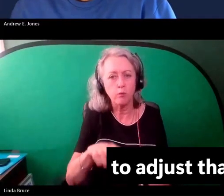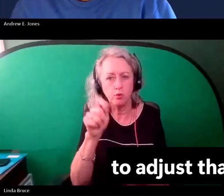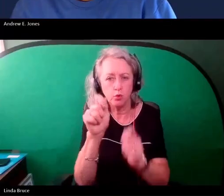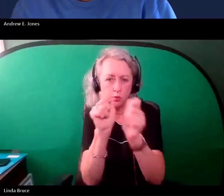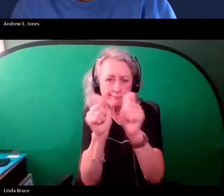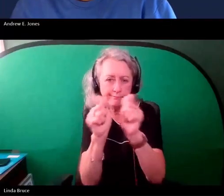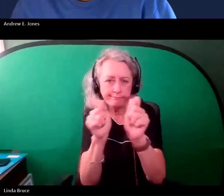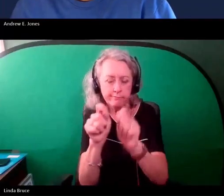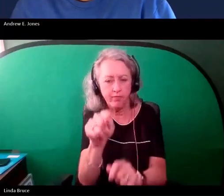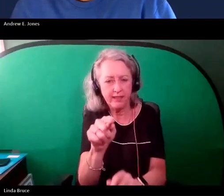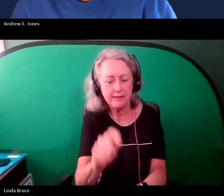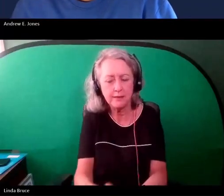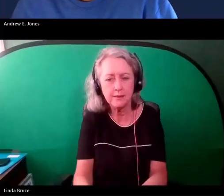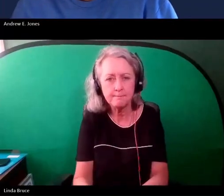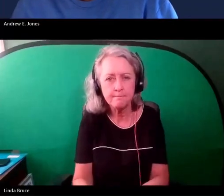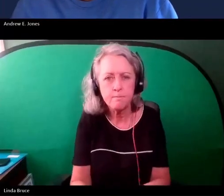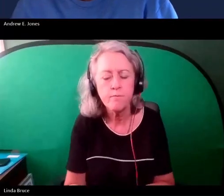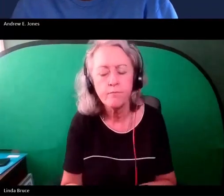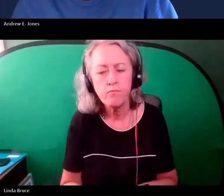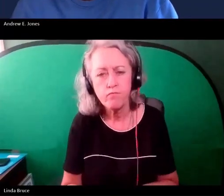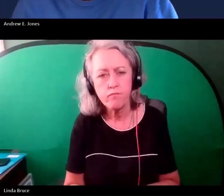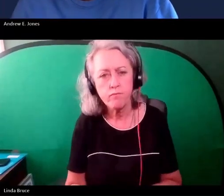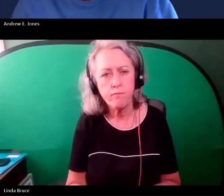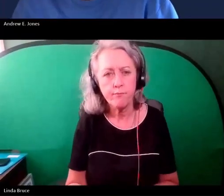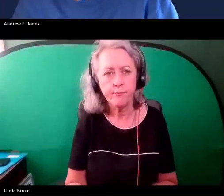one finger. So